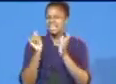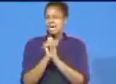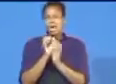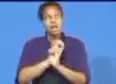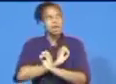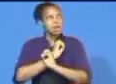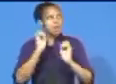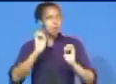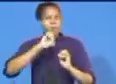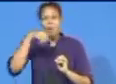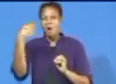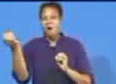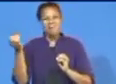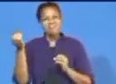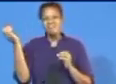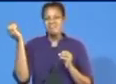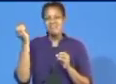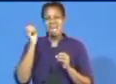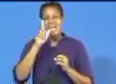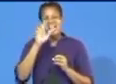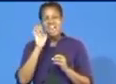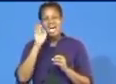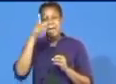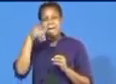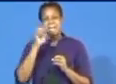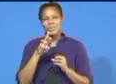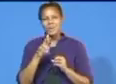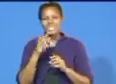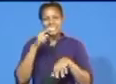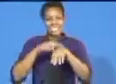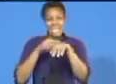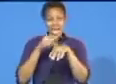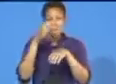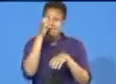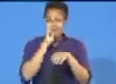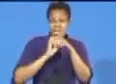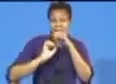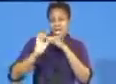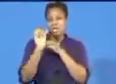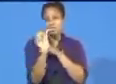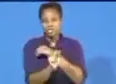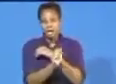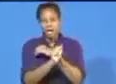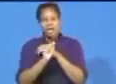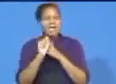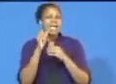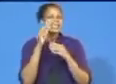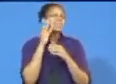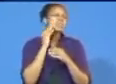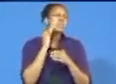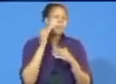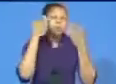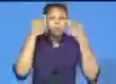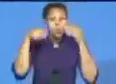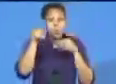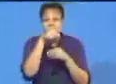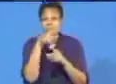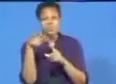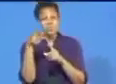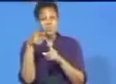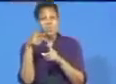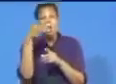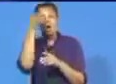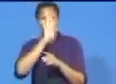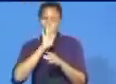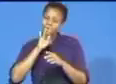no other leper in the time of Elisha experienced. I don't know who you are, but God has